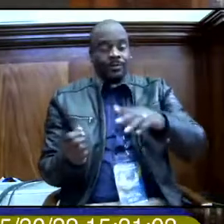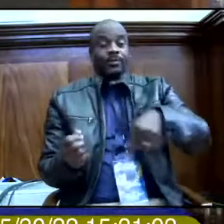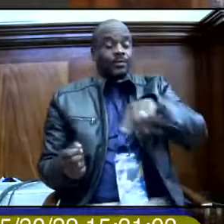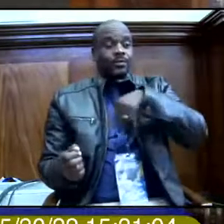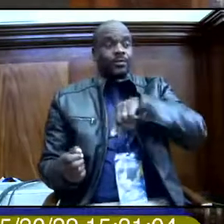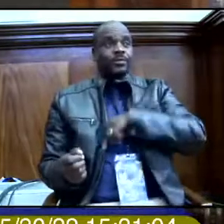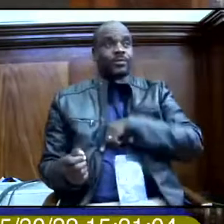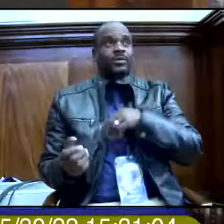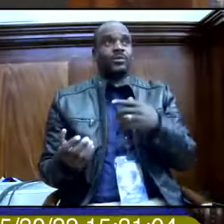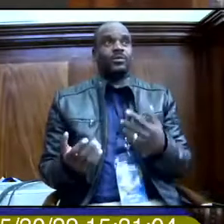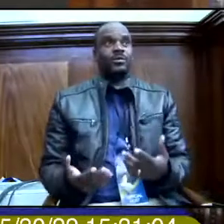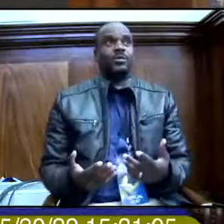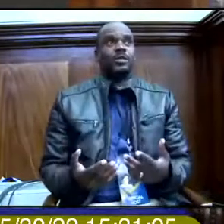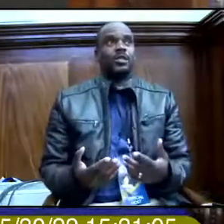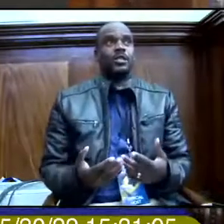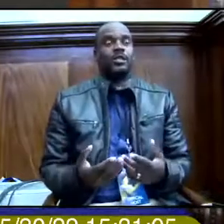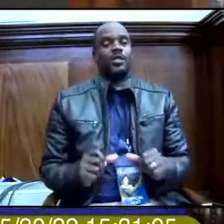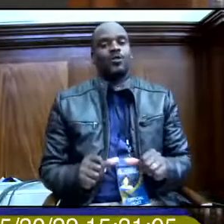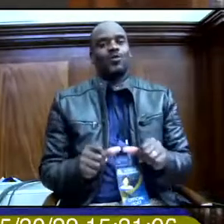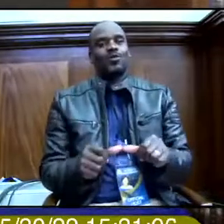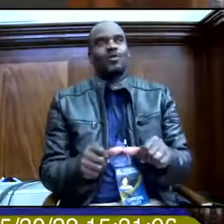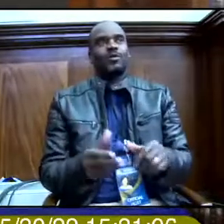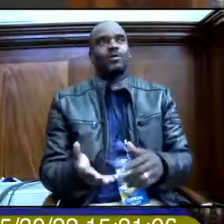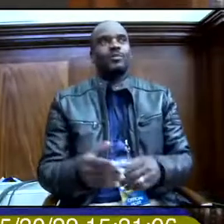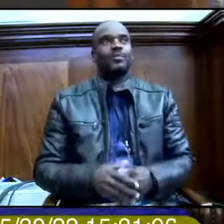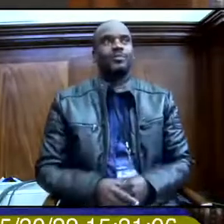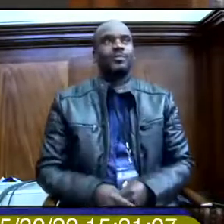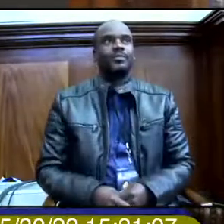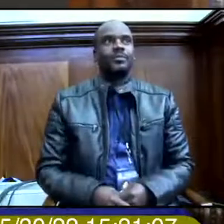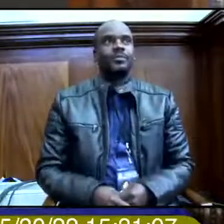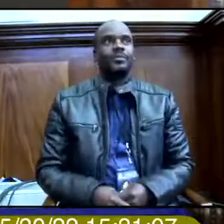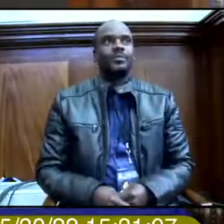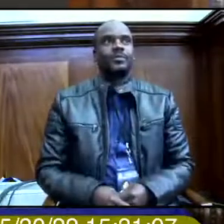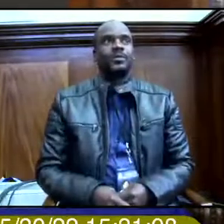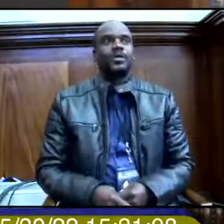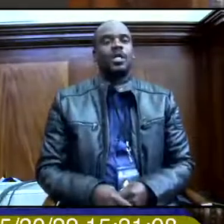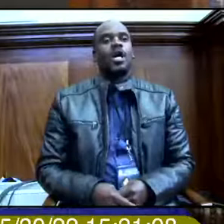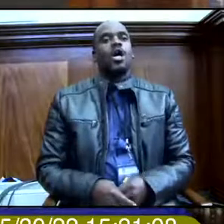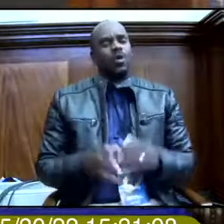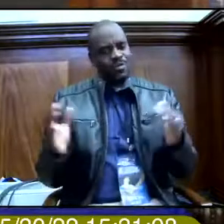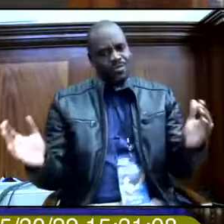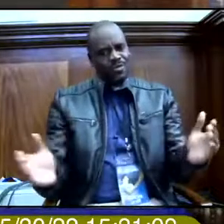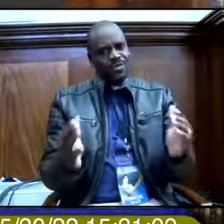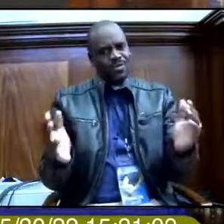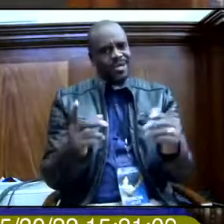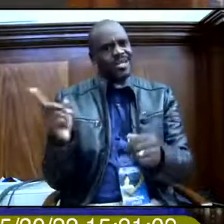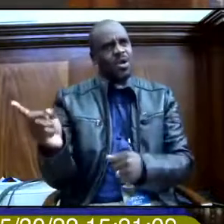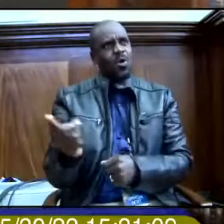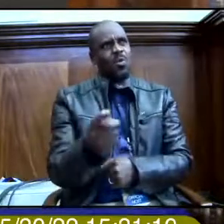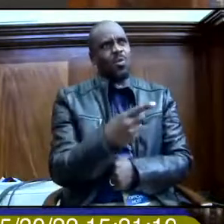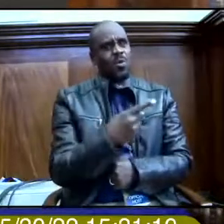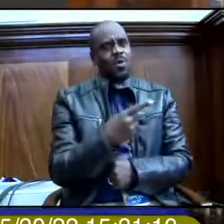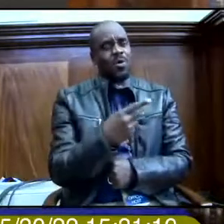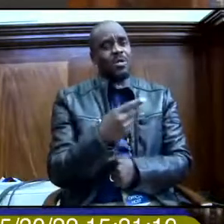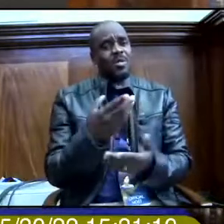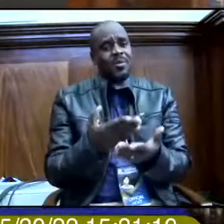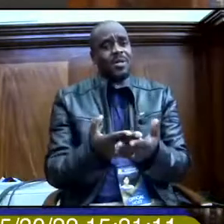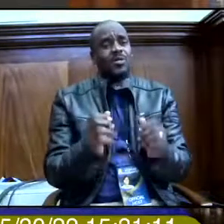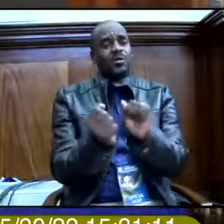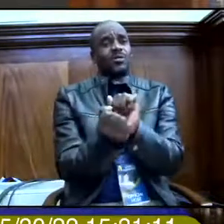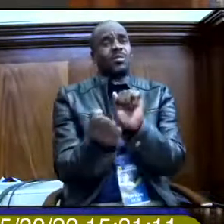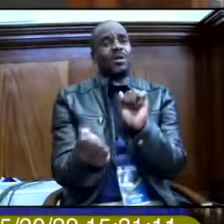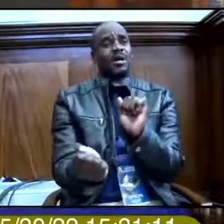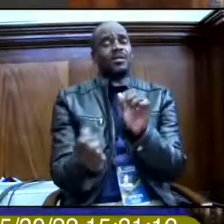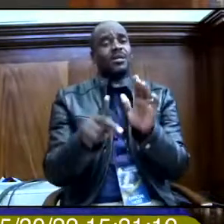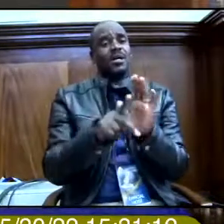continuing accumulation by billionaires reorganize all economic life on the basis of democratically